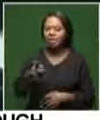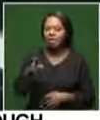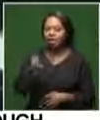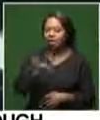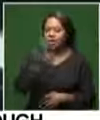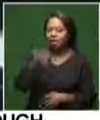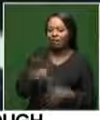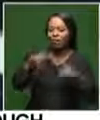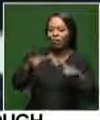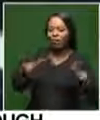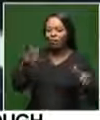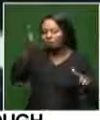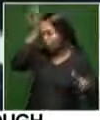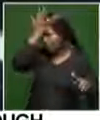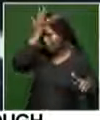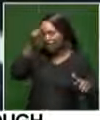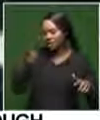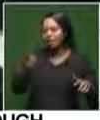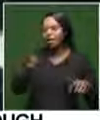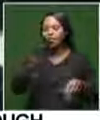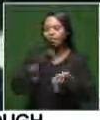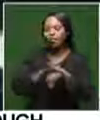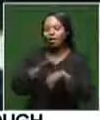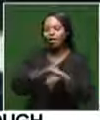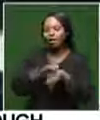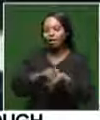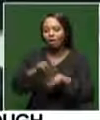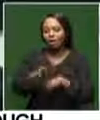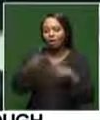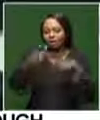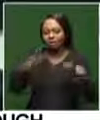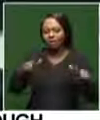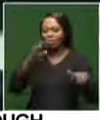in Sepedi, and in Zulu there's also